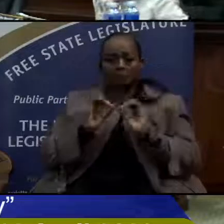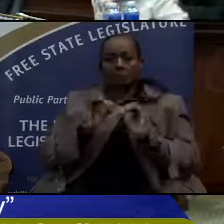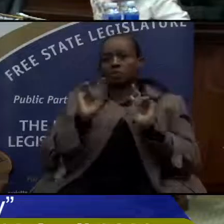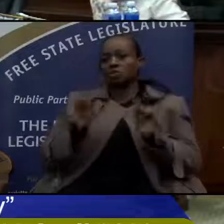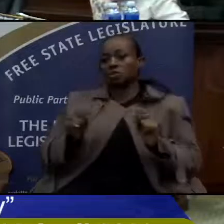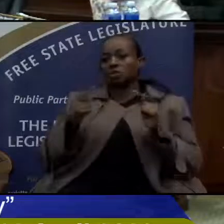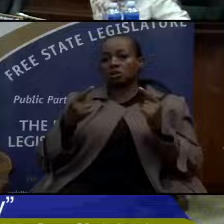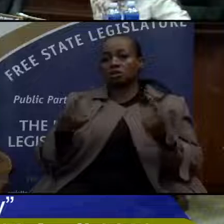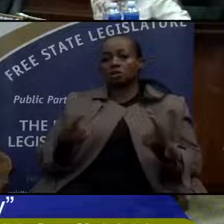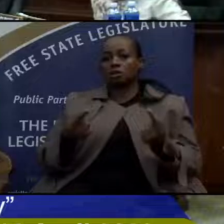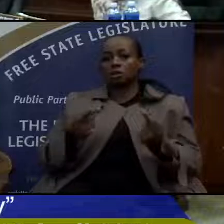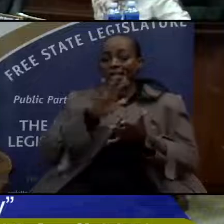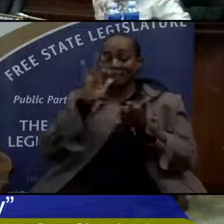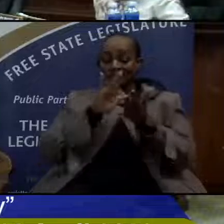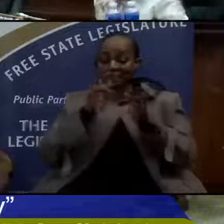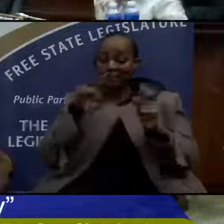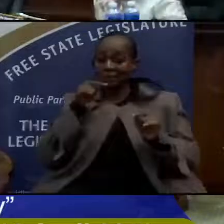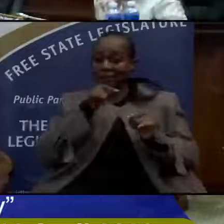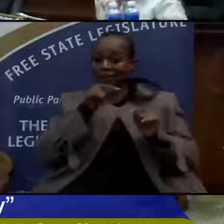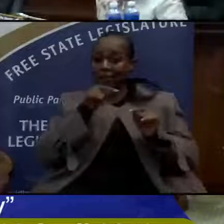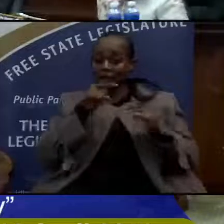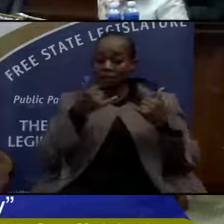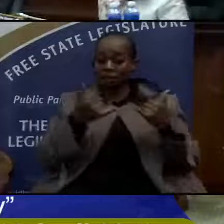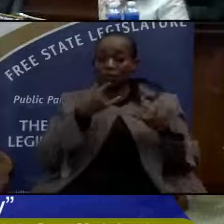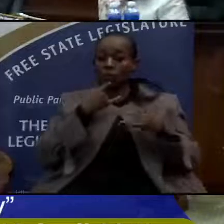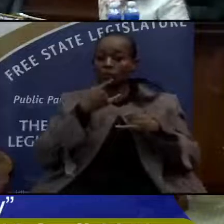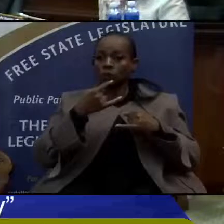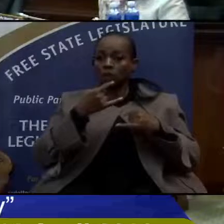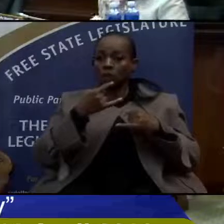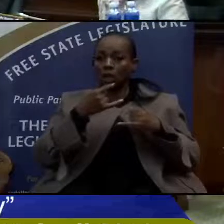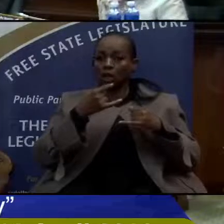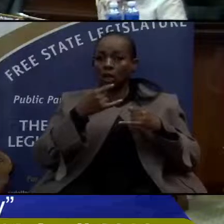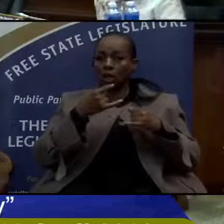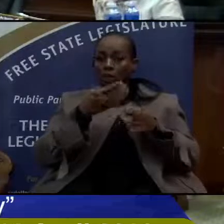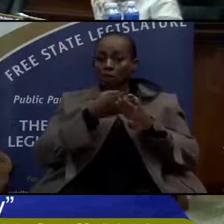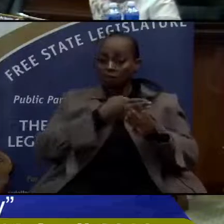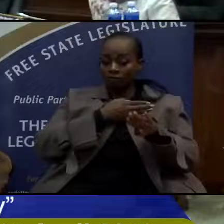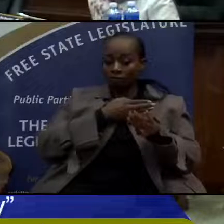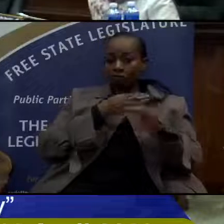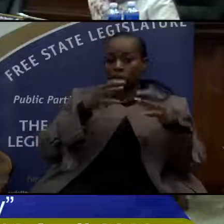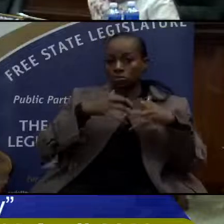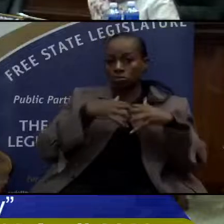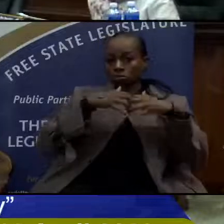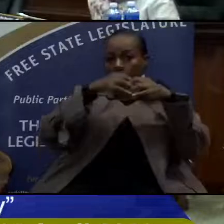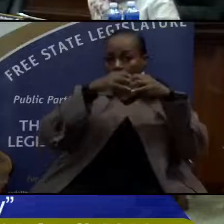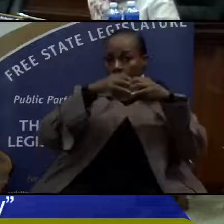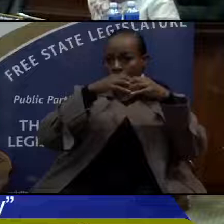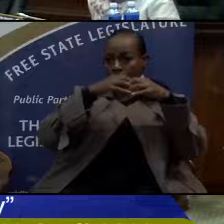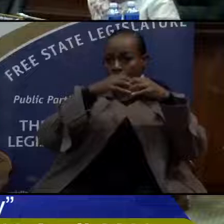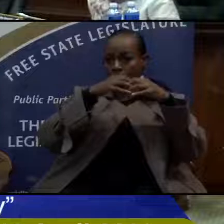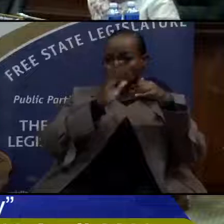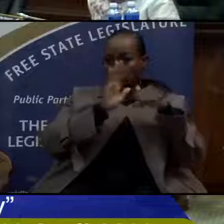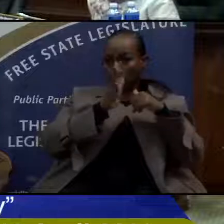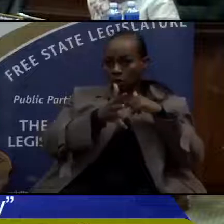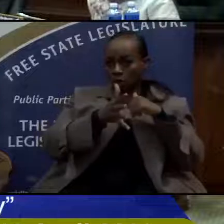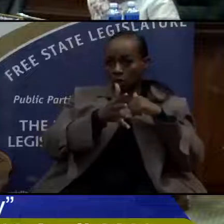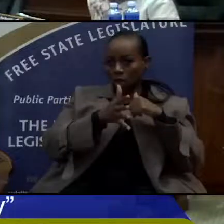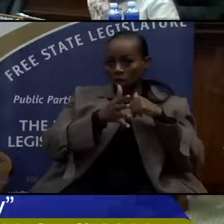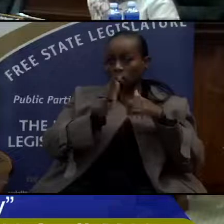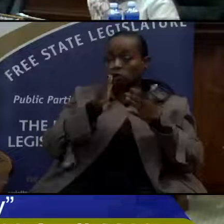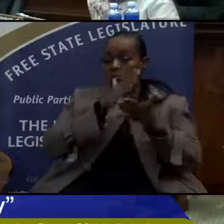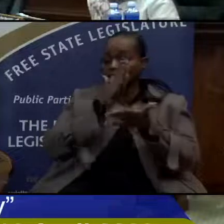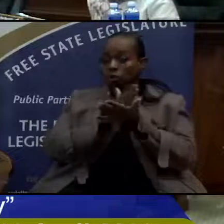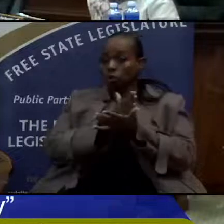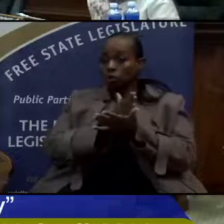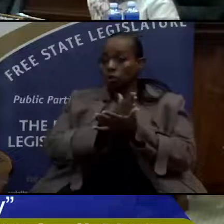This center that you are indicated that you will be establishing it is to